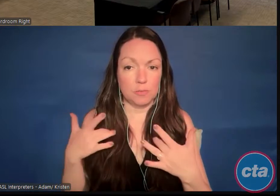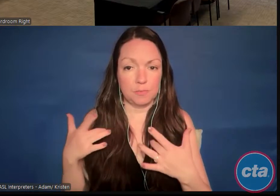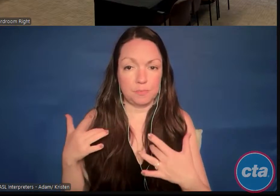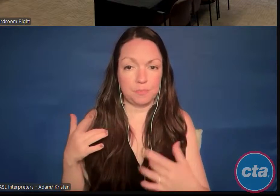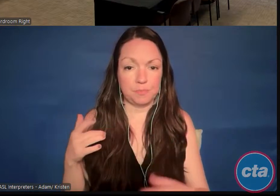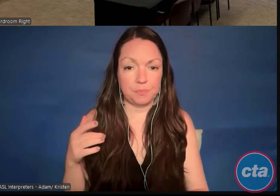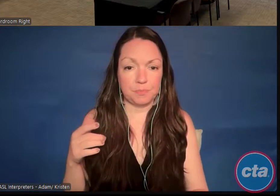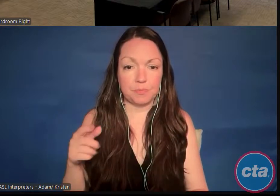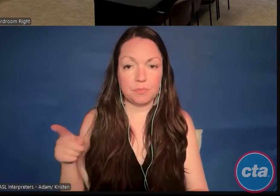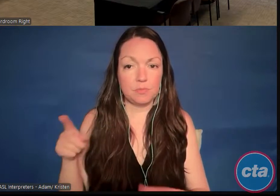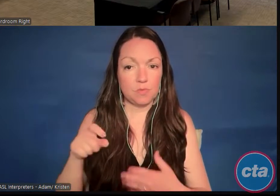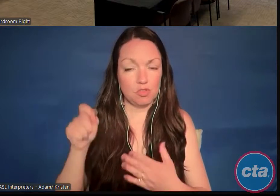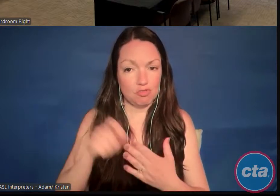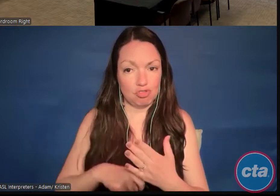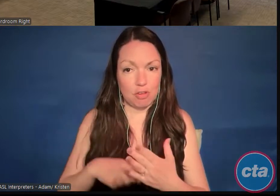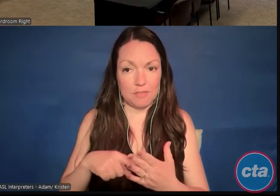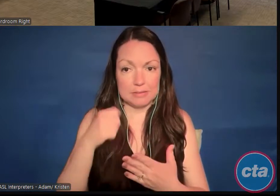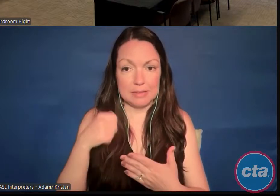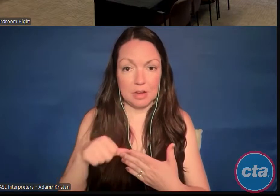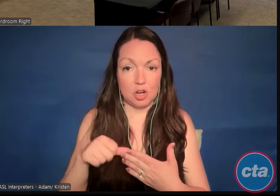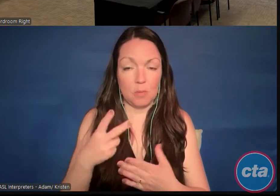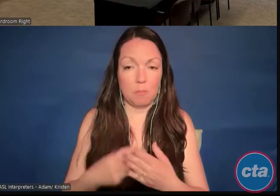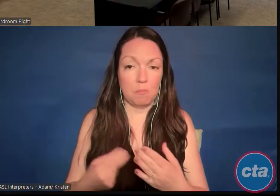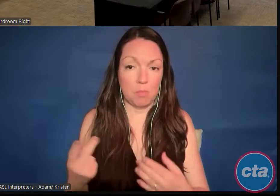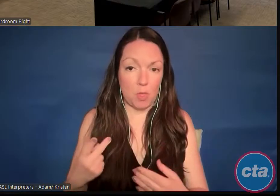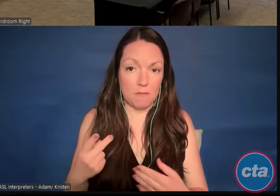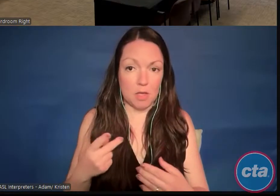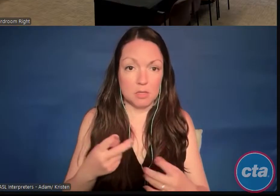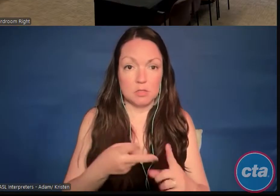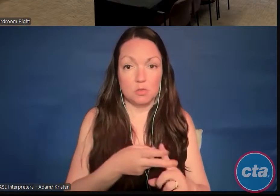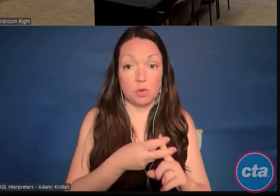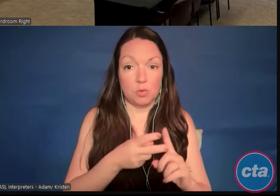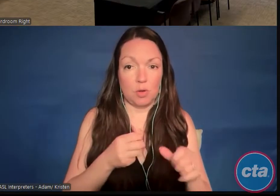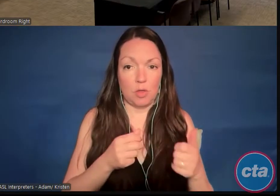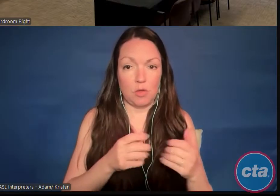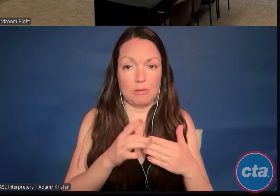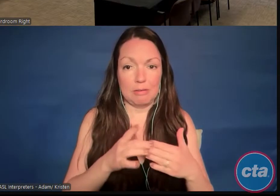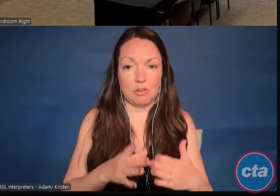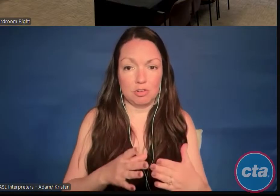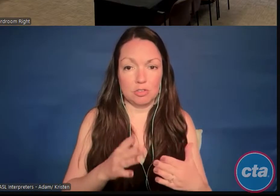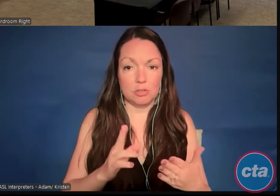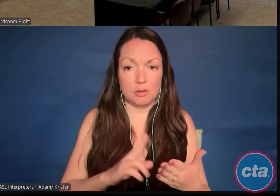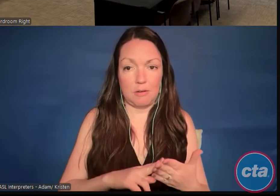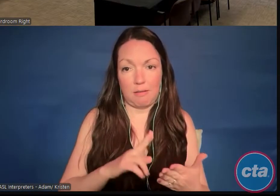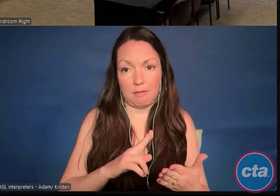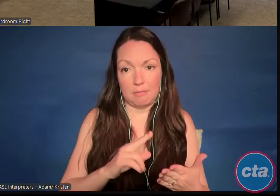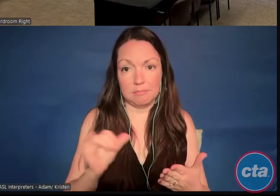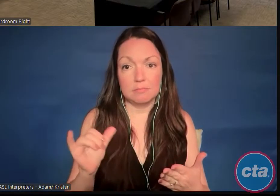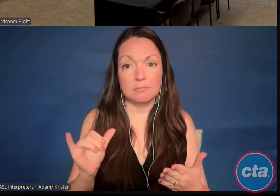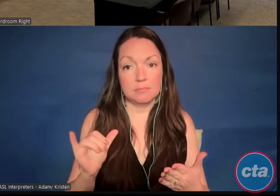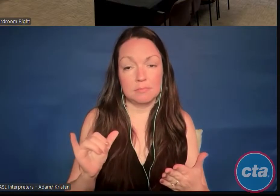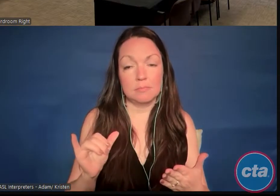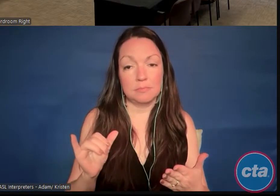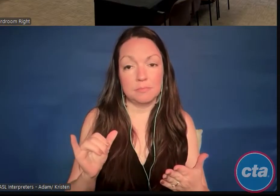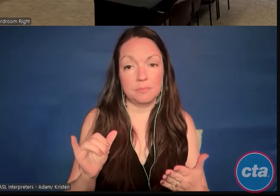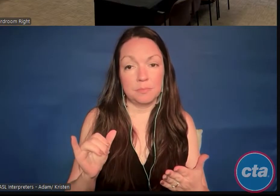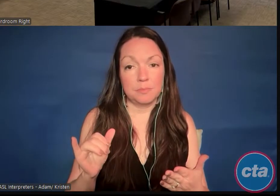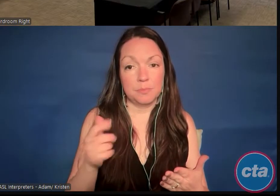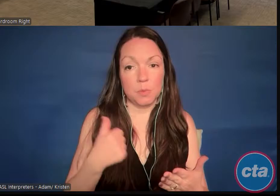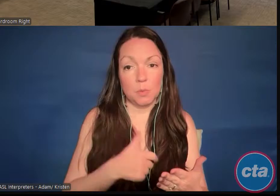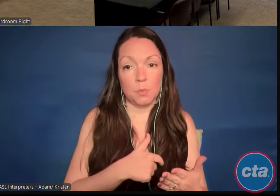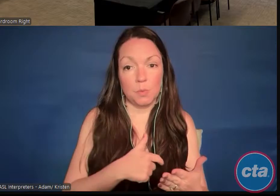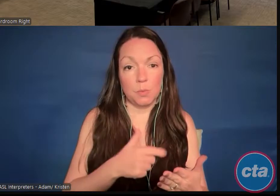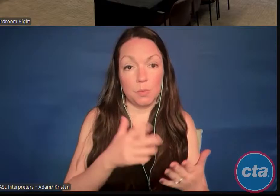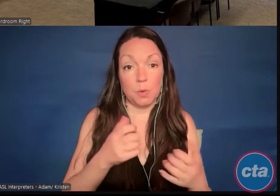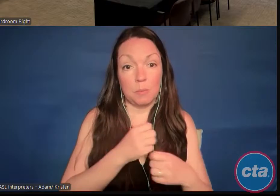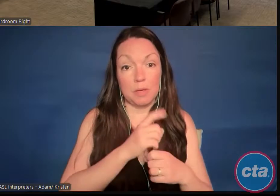this letter, and we both kind of recruited other leaders to sign on to it, just because we want